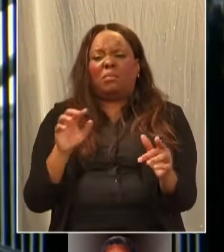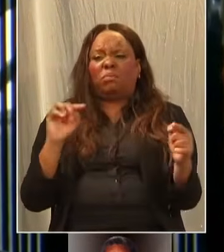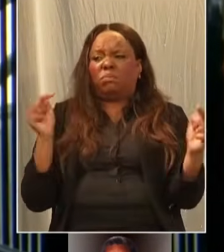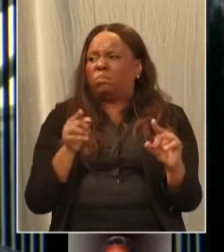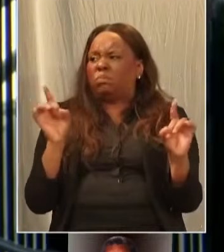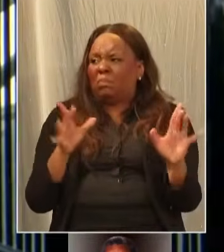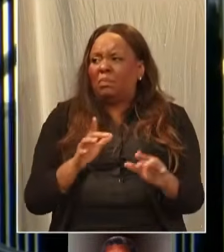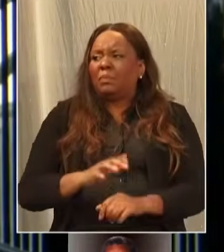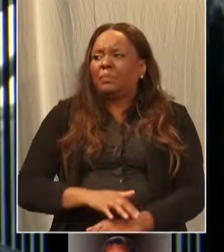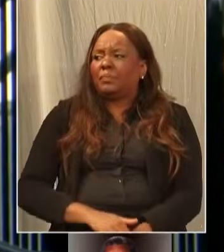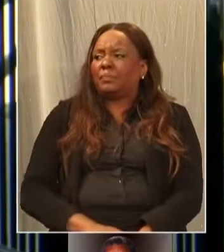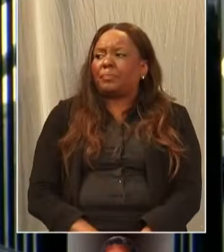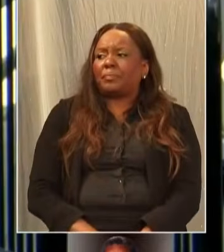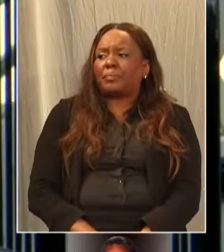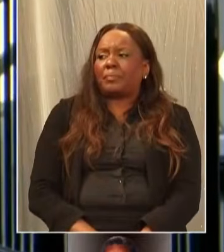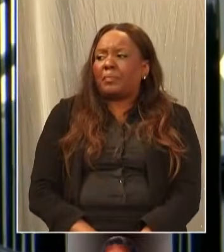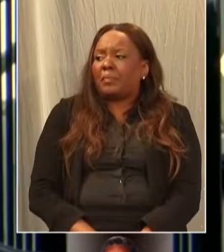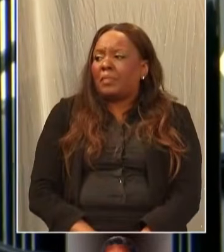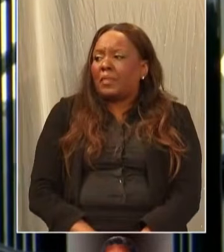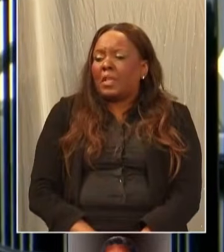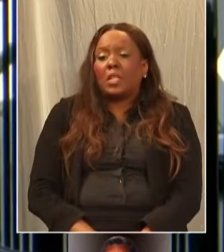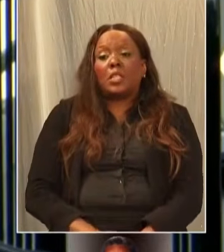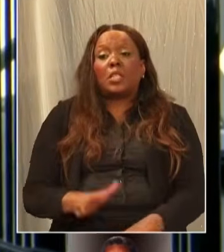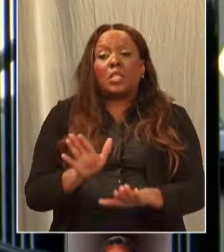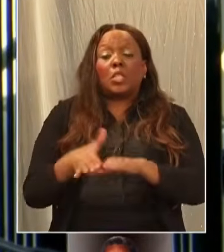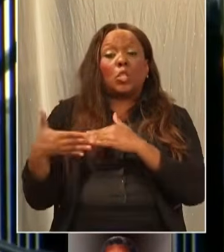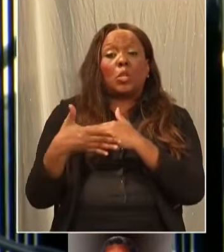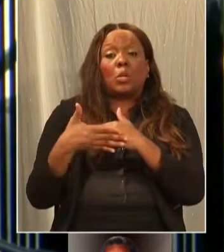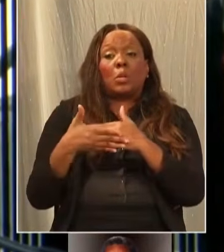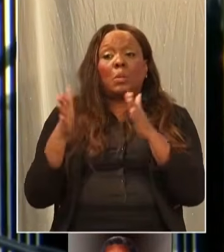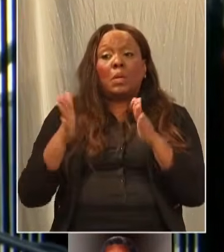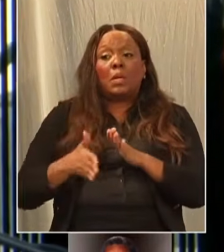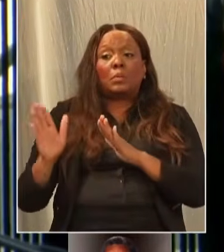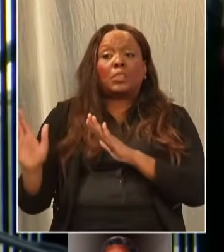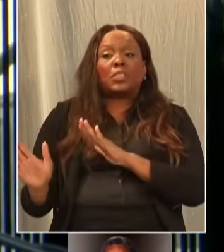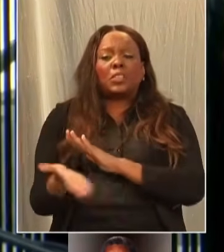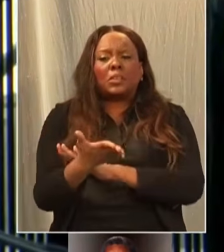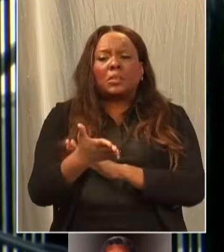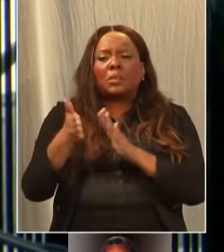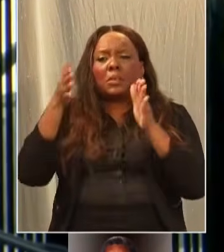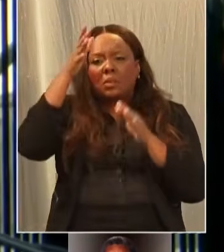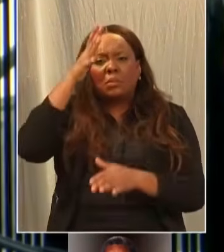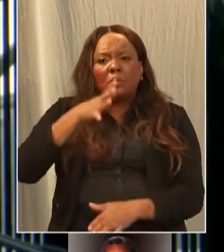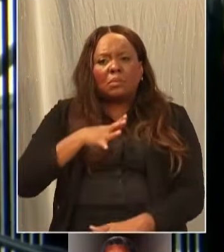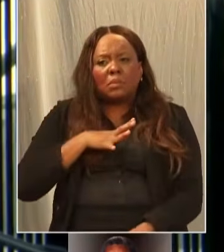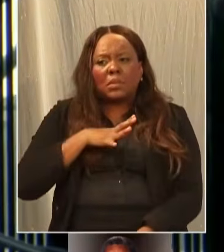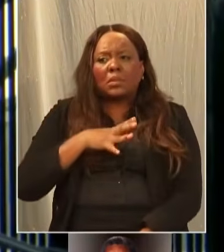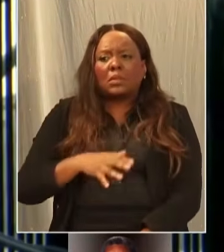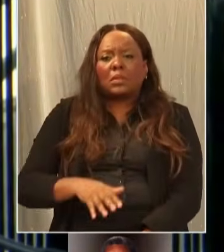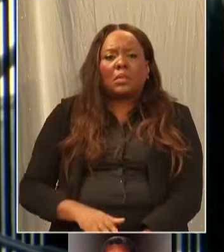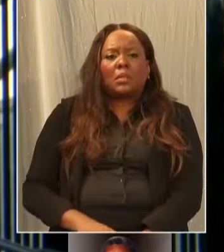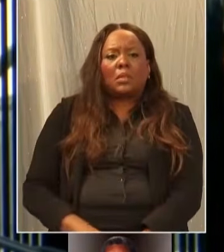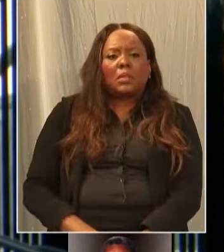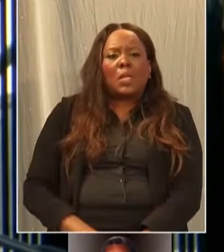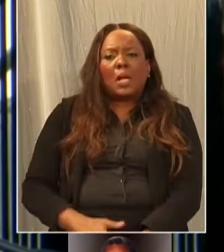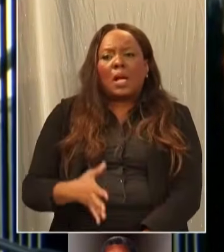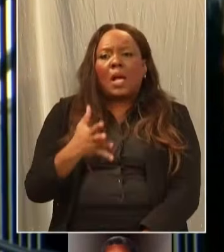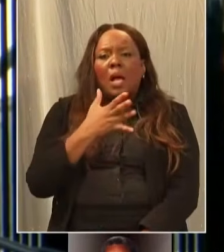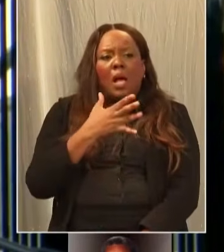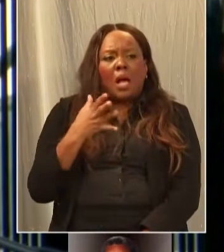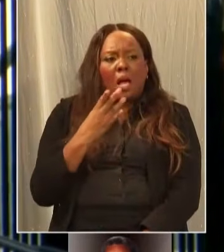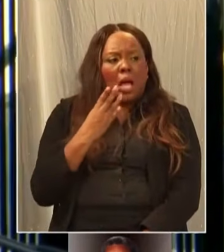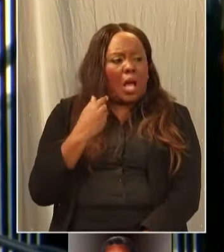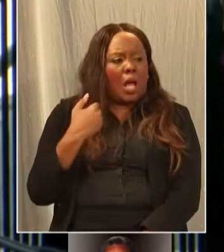closest friend, the Jamaican batsman Collie Smith, died following a motor vehicle accident in